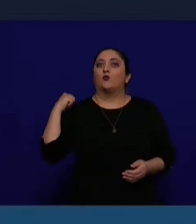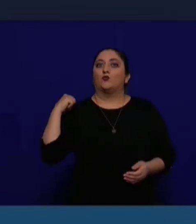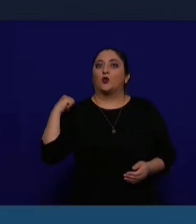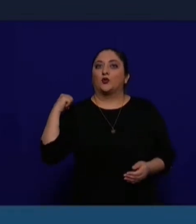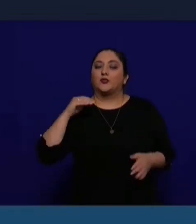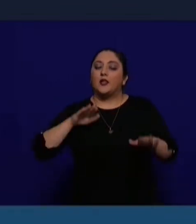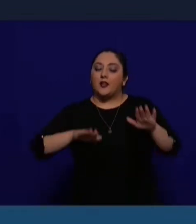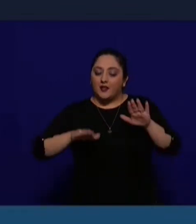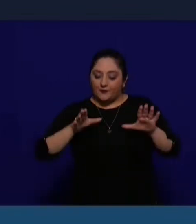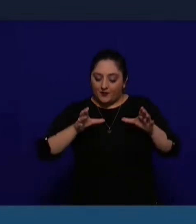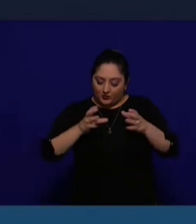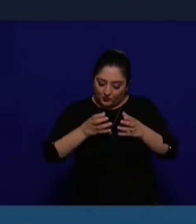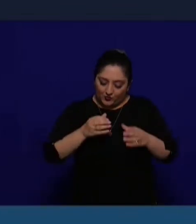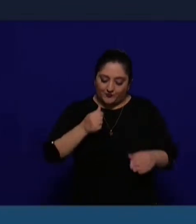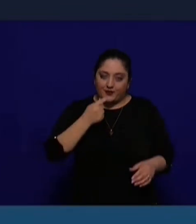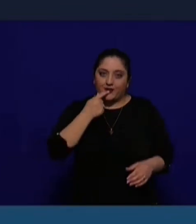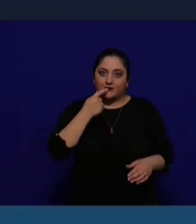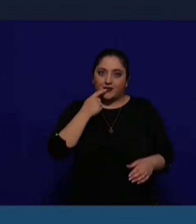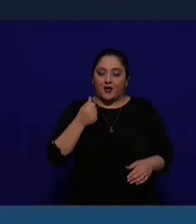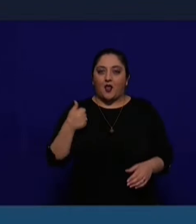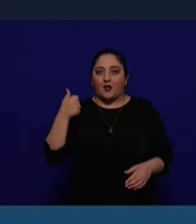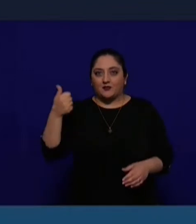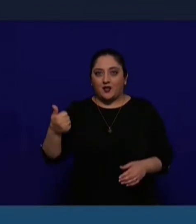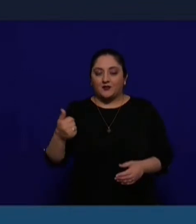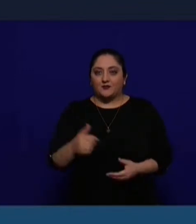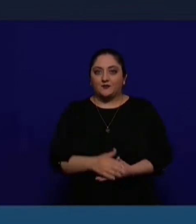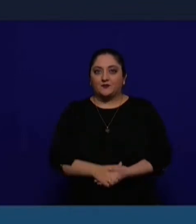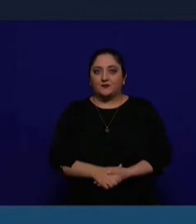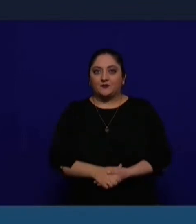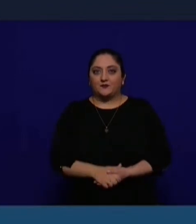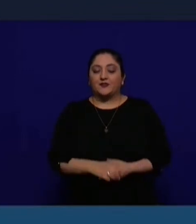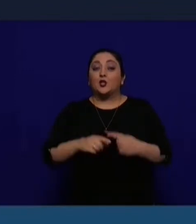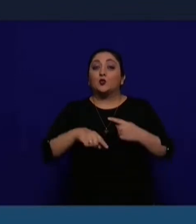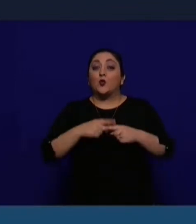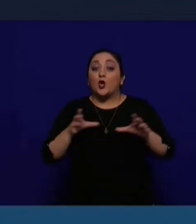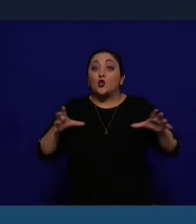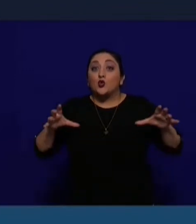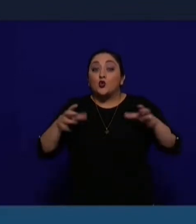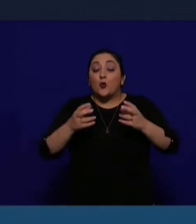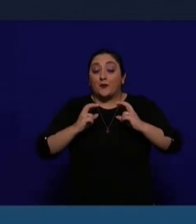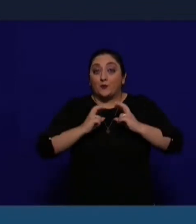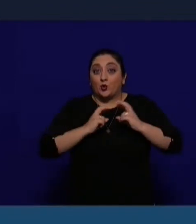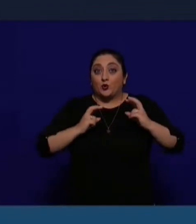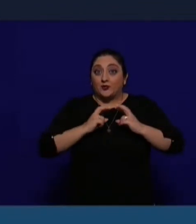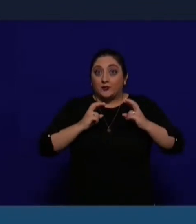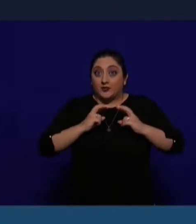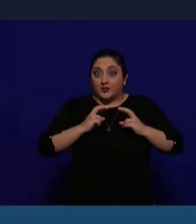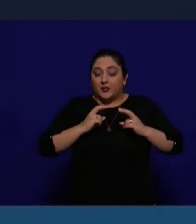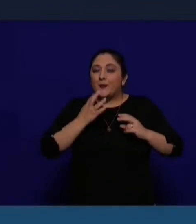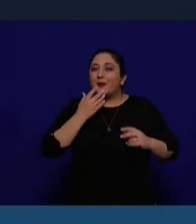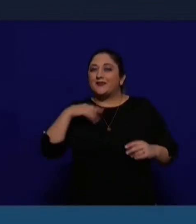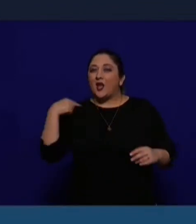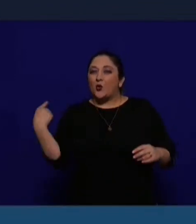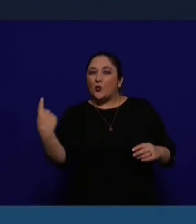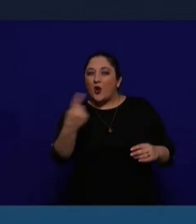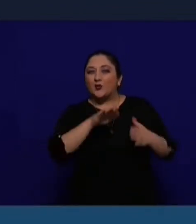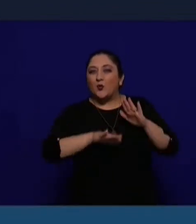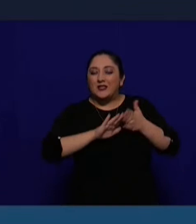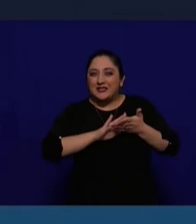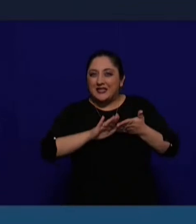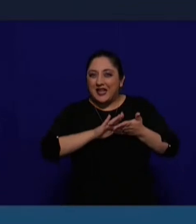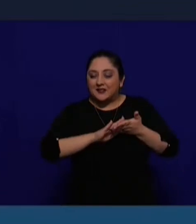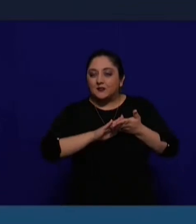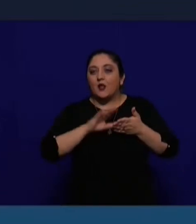età għandek tagħti it-tilqim li qiegħed ikollna. Fuq il-herd immunity bħalma semmejna, hemm diversi aspetti li jaffettwaw il-herd immunity,